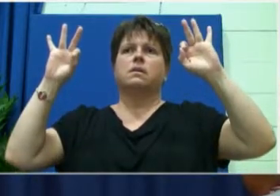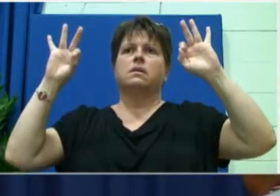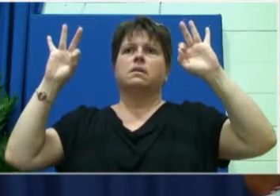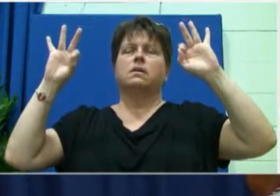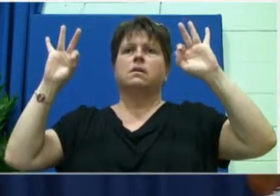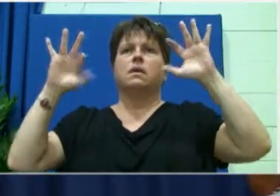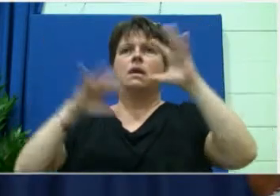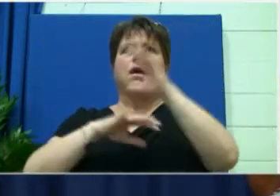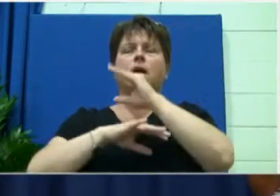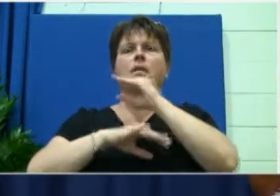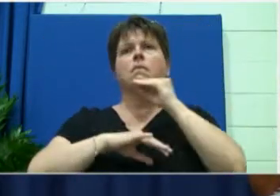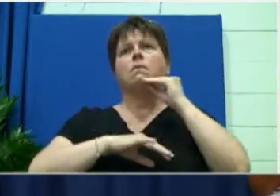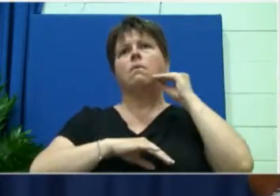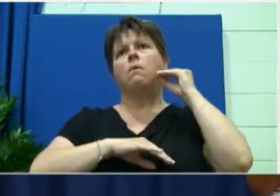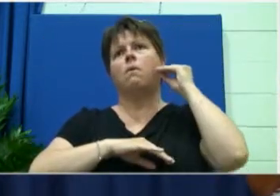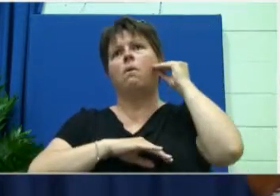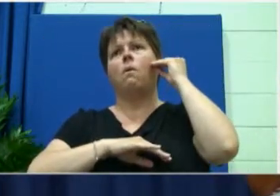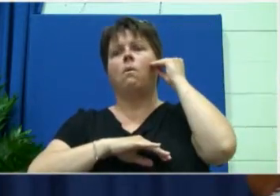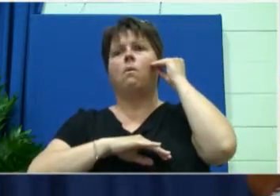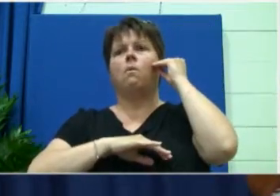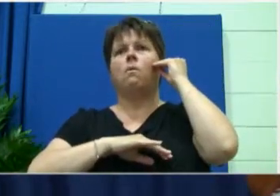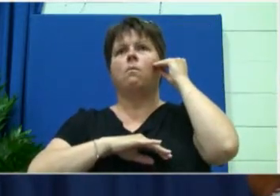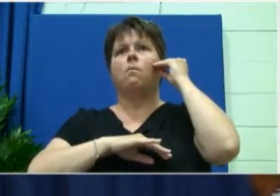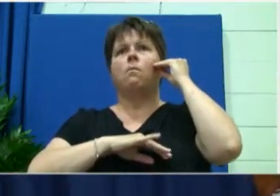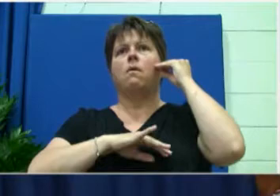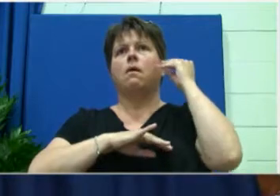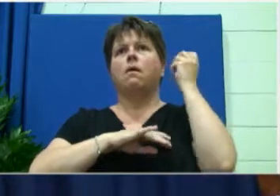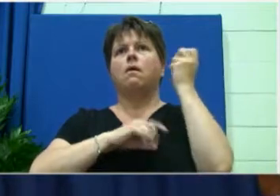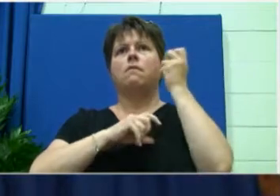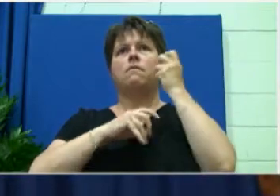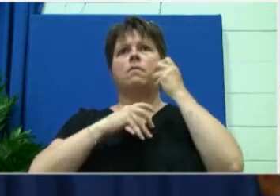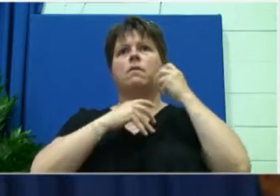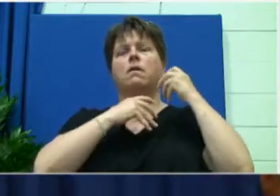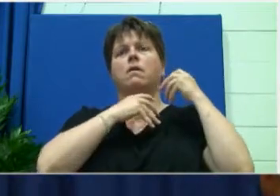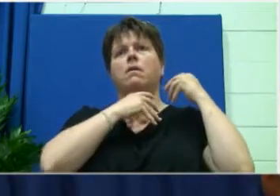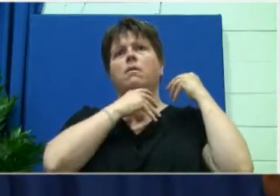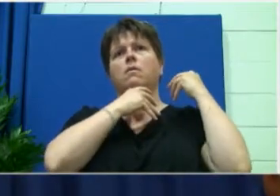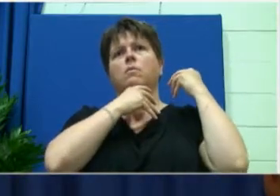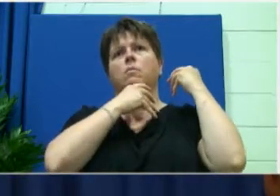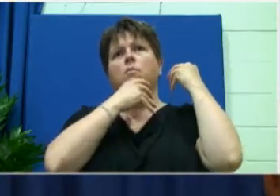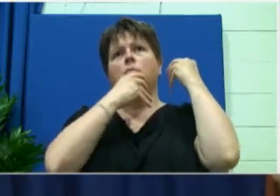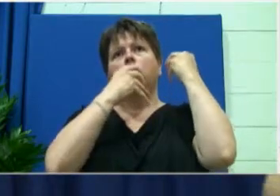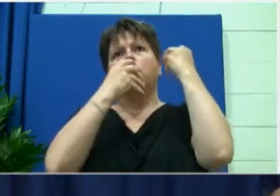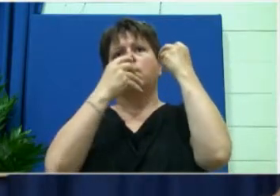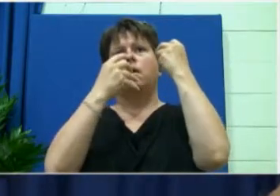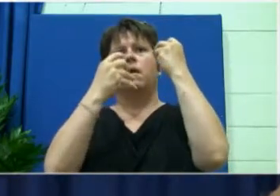free and the home of the